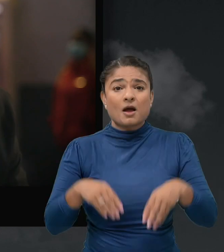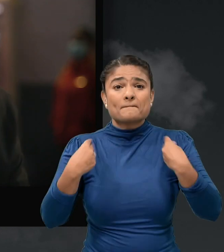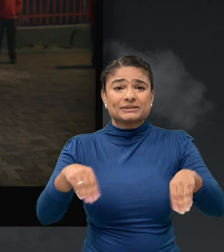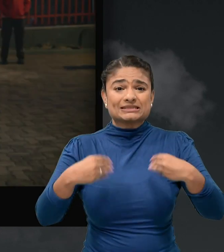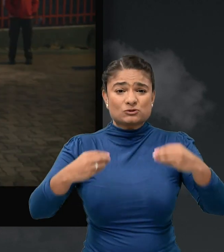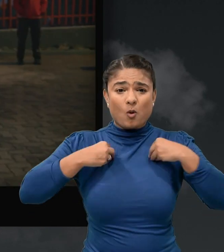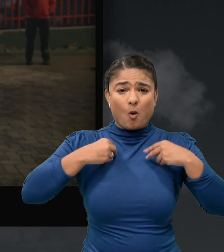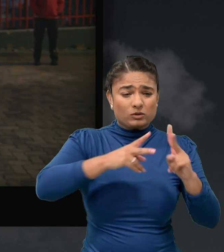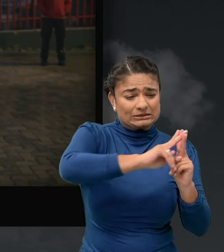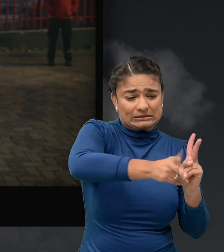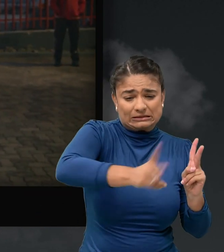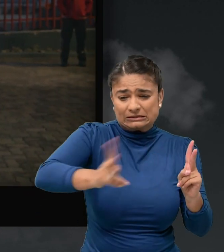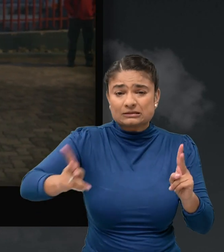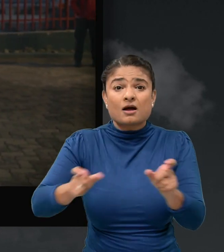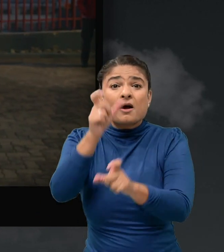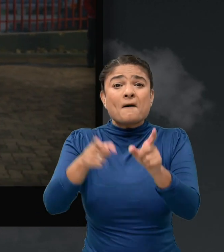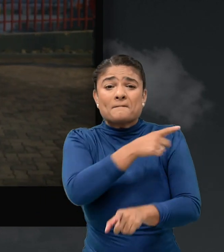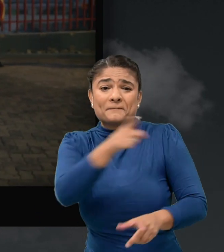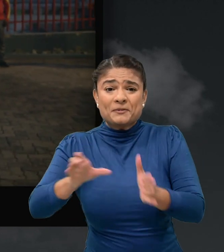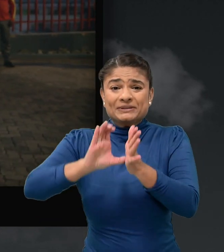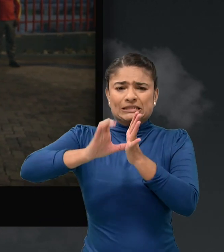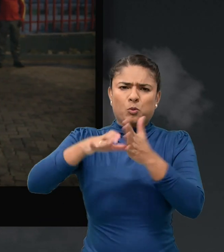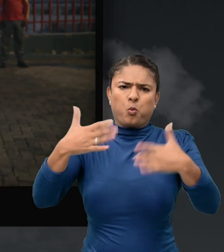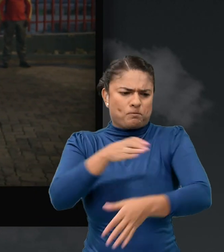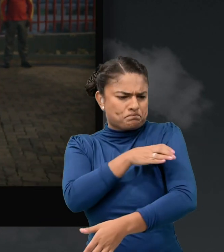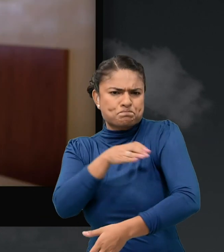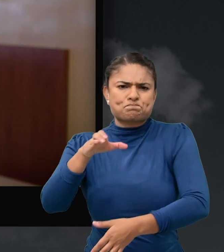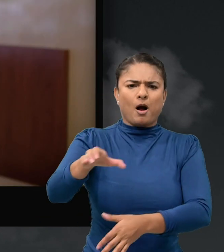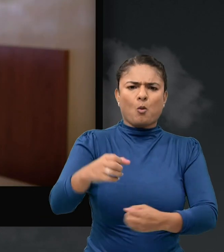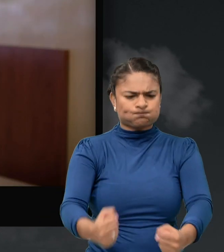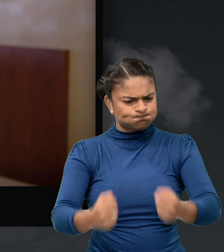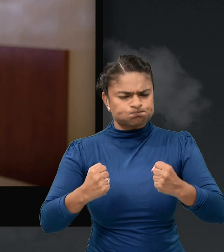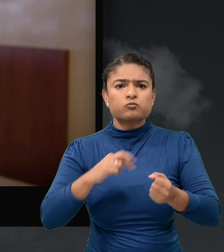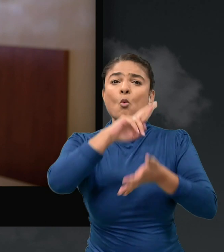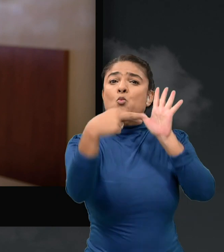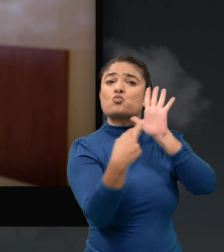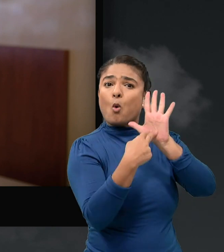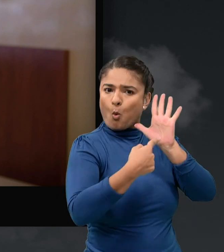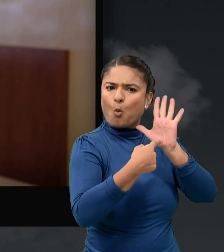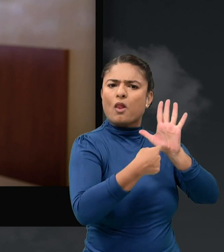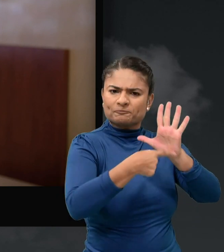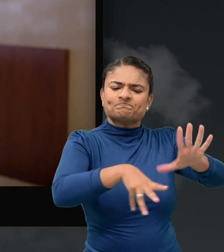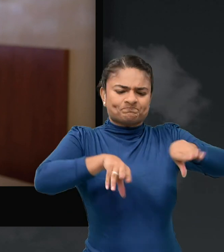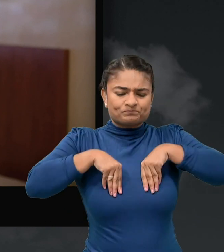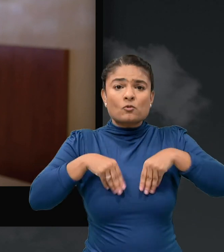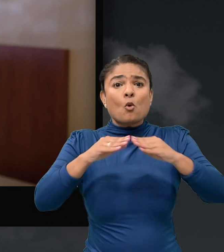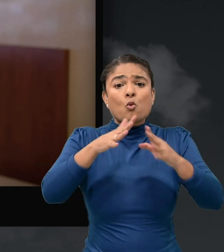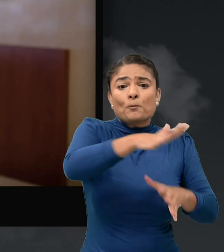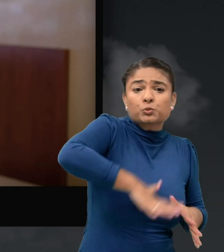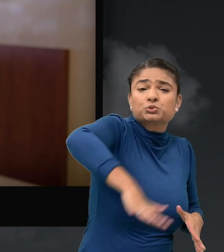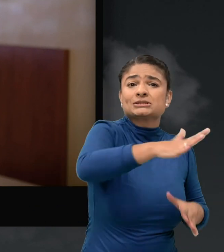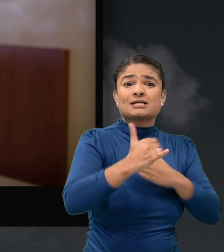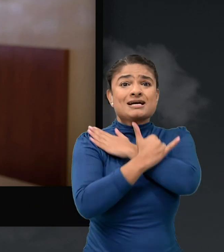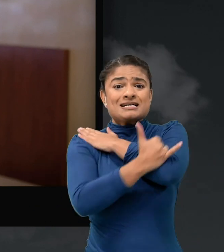go ba le dikgwebo o le motho ya holofetseng ho fa matla hore o tlameha jwale le wena o bapale karolo